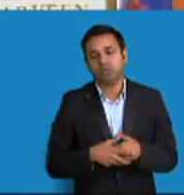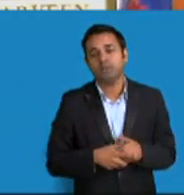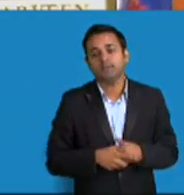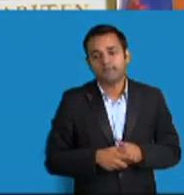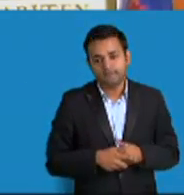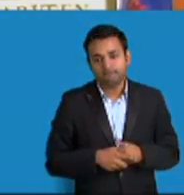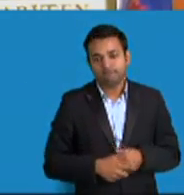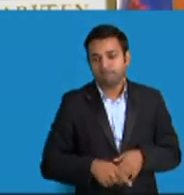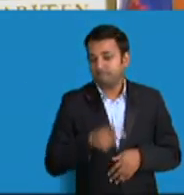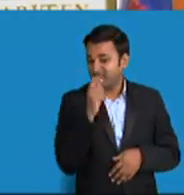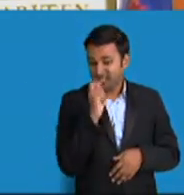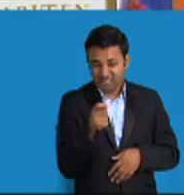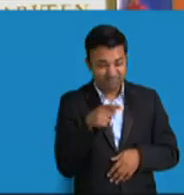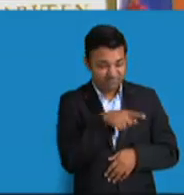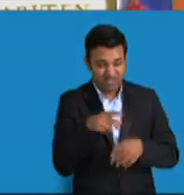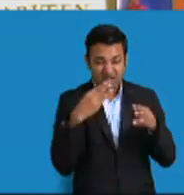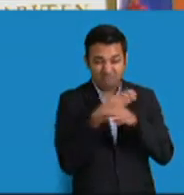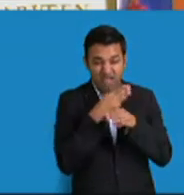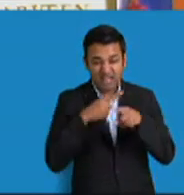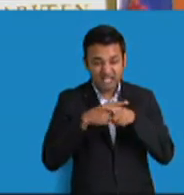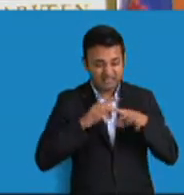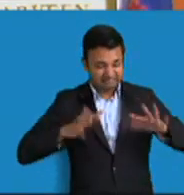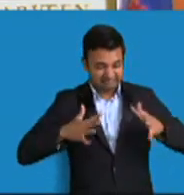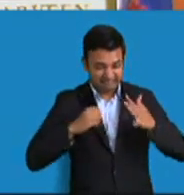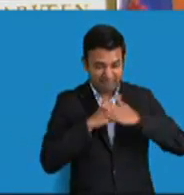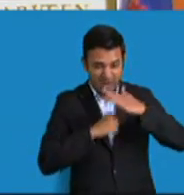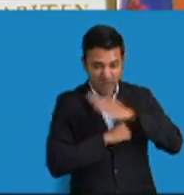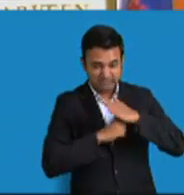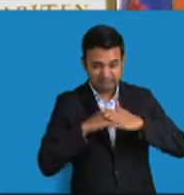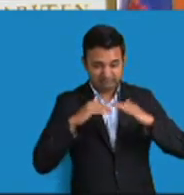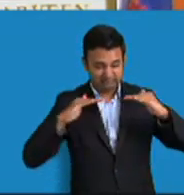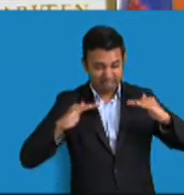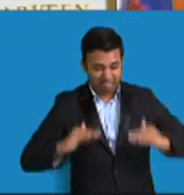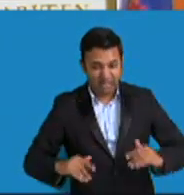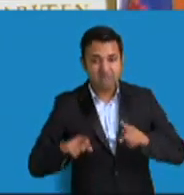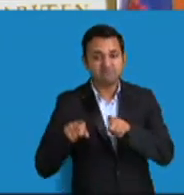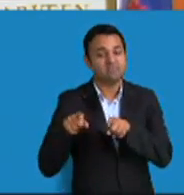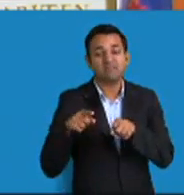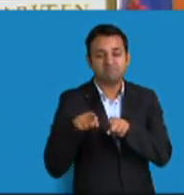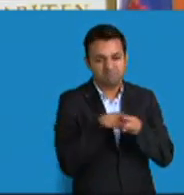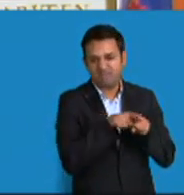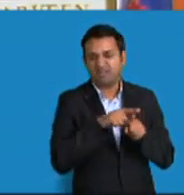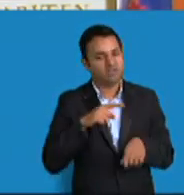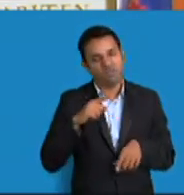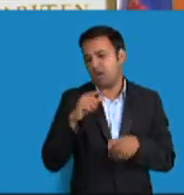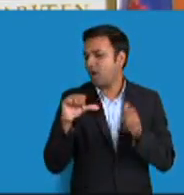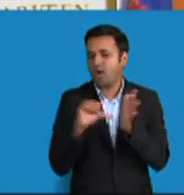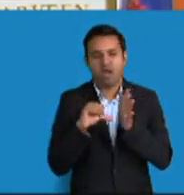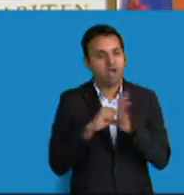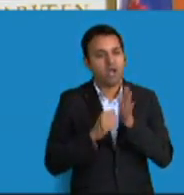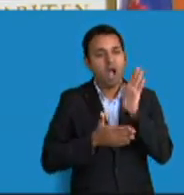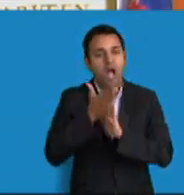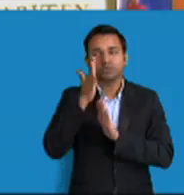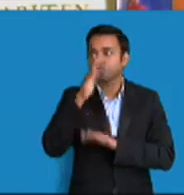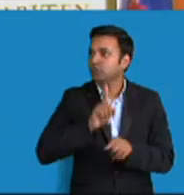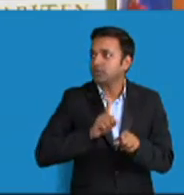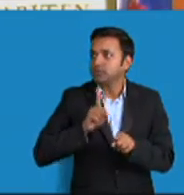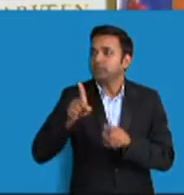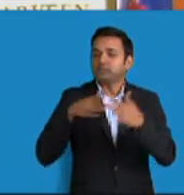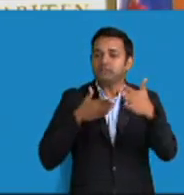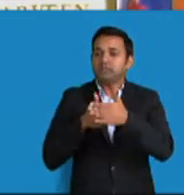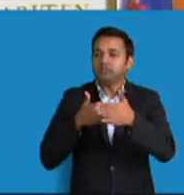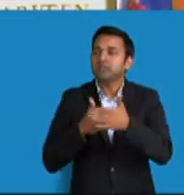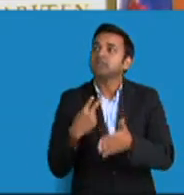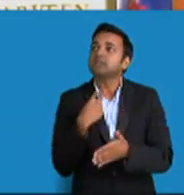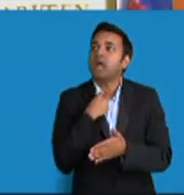literacy, then it will be difficult for students to perform well in high school, because to learn chemistry or physics or biology, you need to have